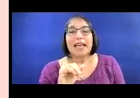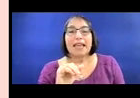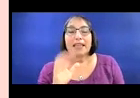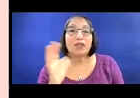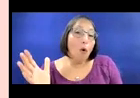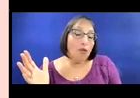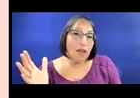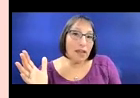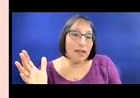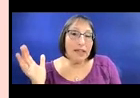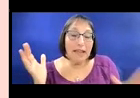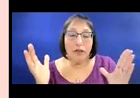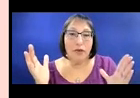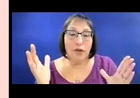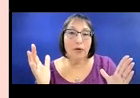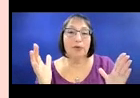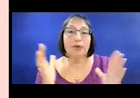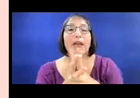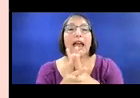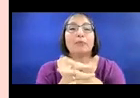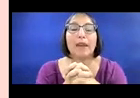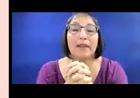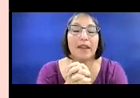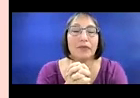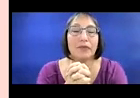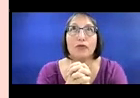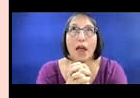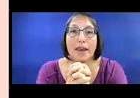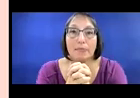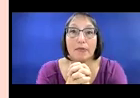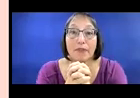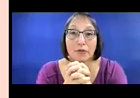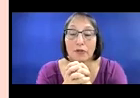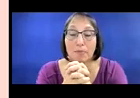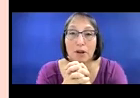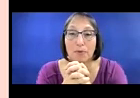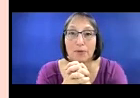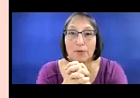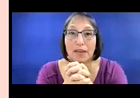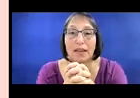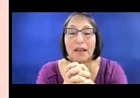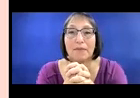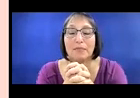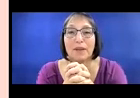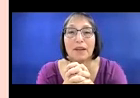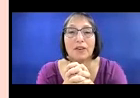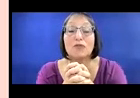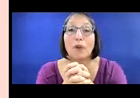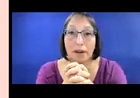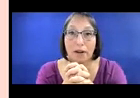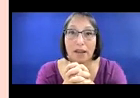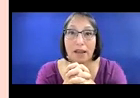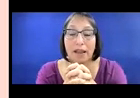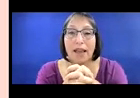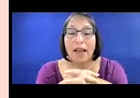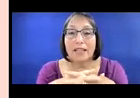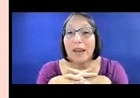This whole thing, the last two years, has been this giant professional development opportunity. It's been extraordinary.